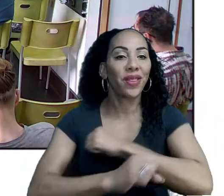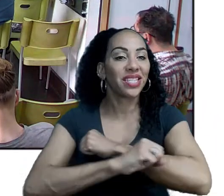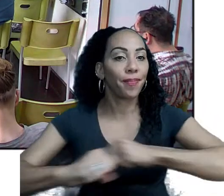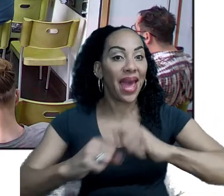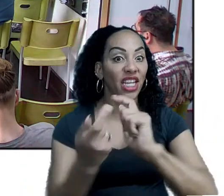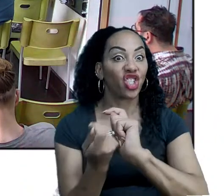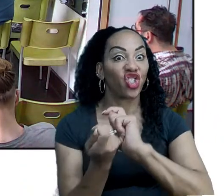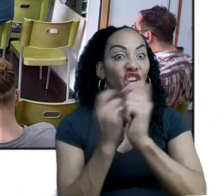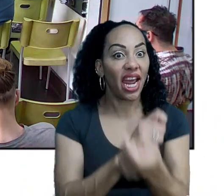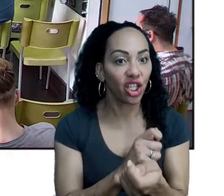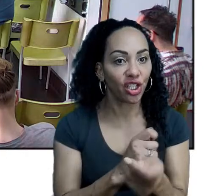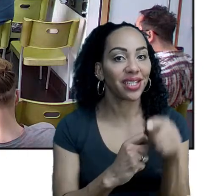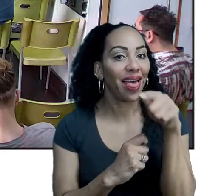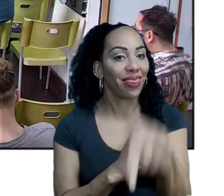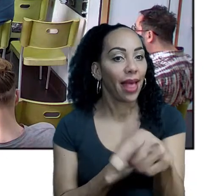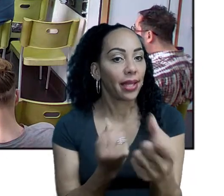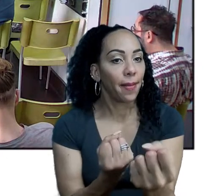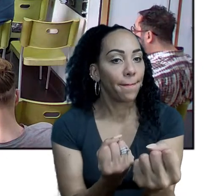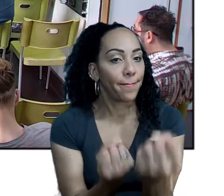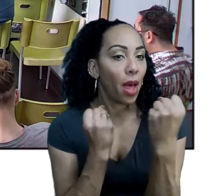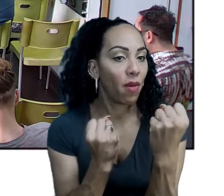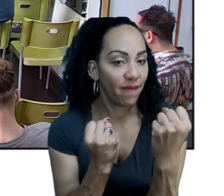really powerful.